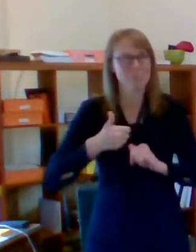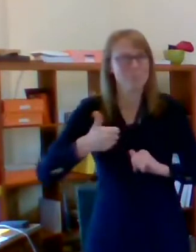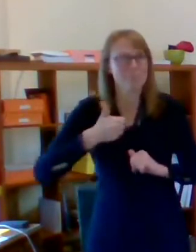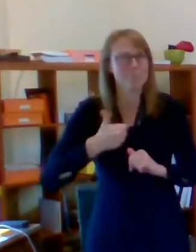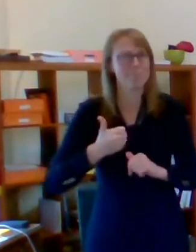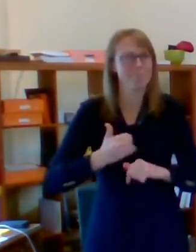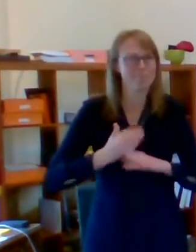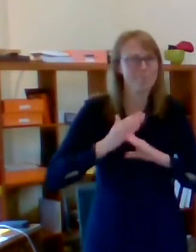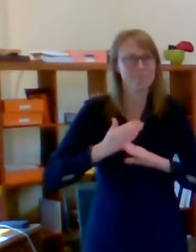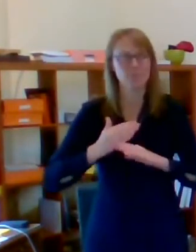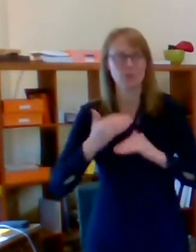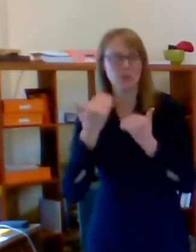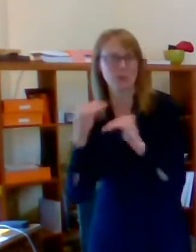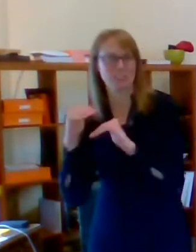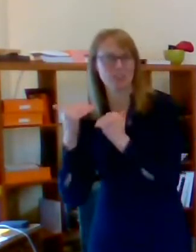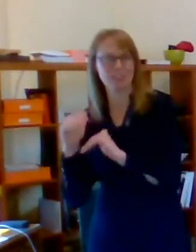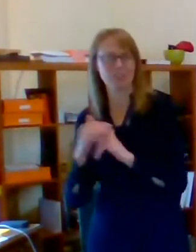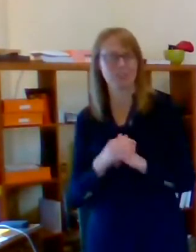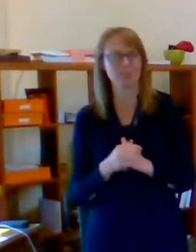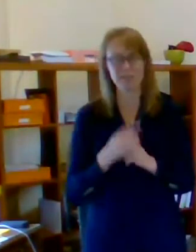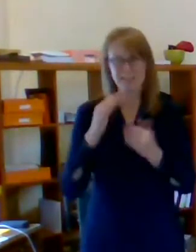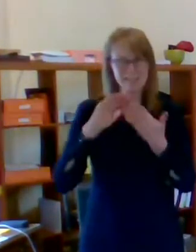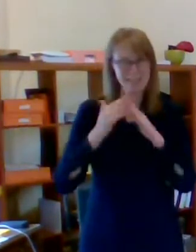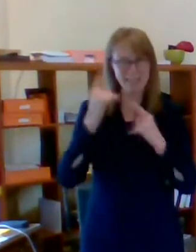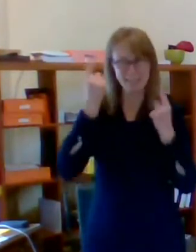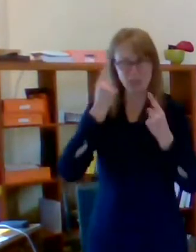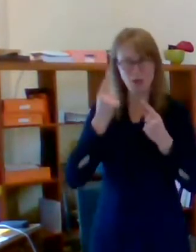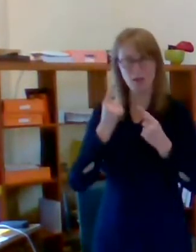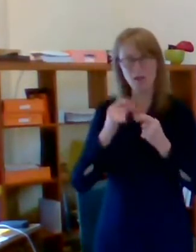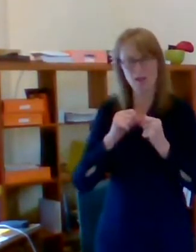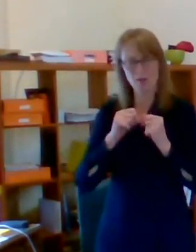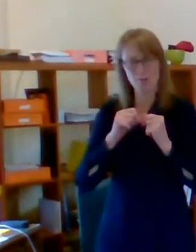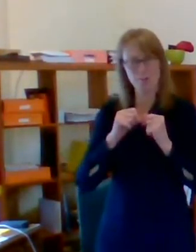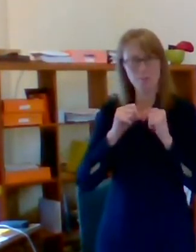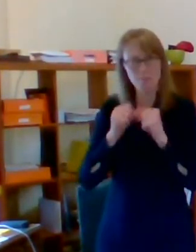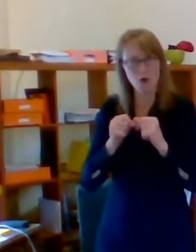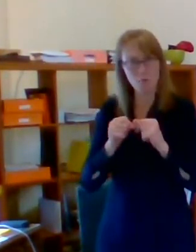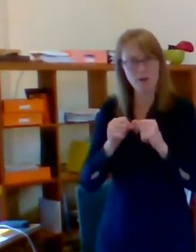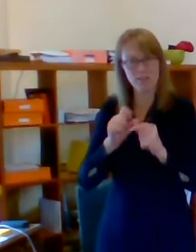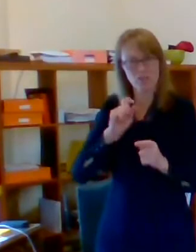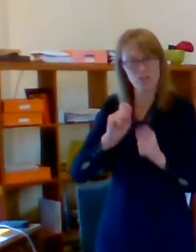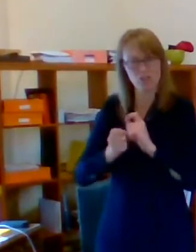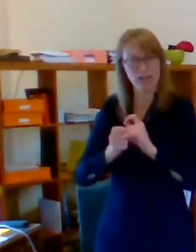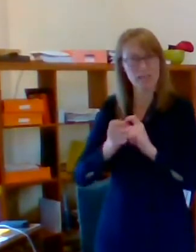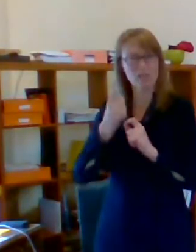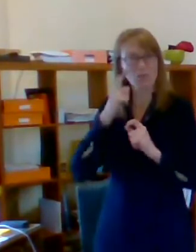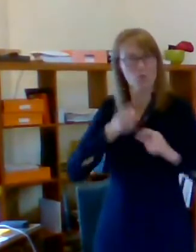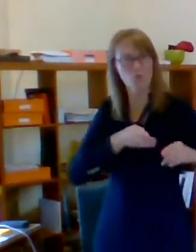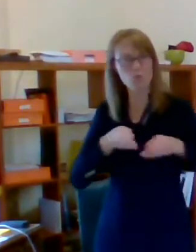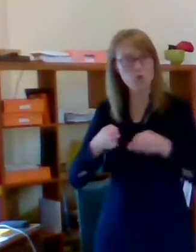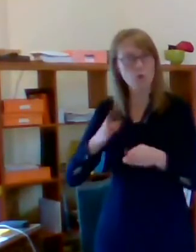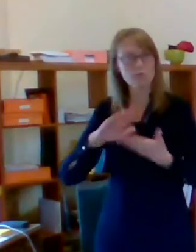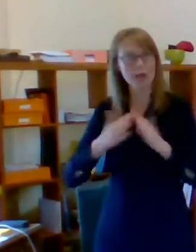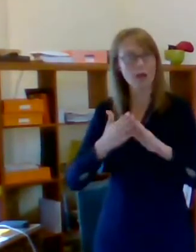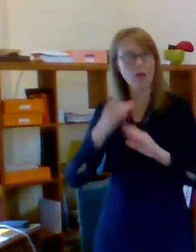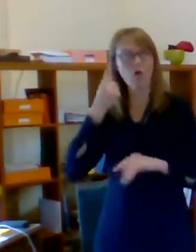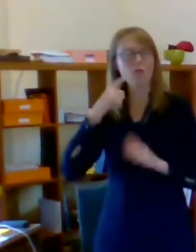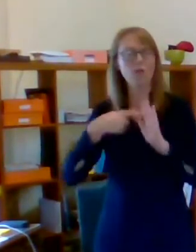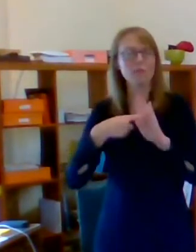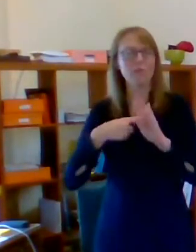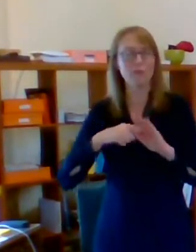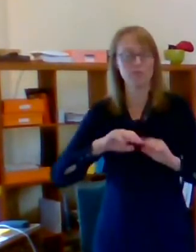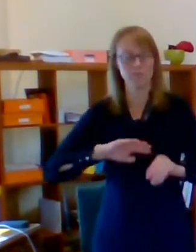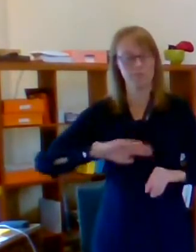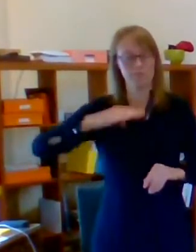permanent changes to roads downtown, like speed humps, curb bump outs, making roads